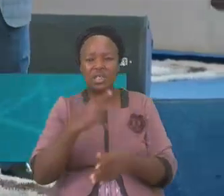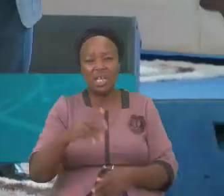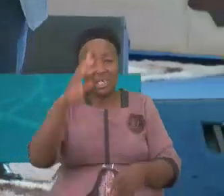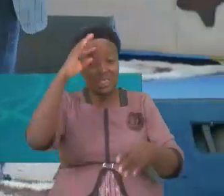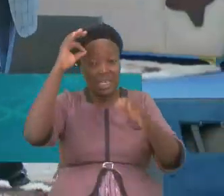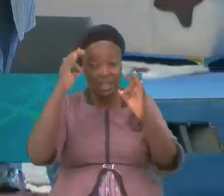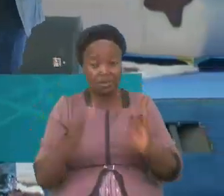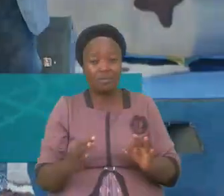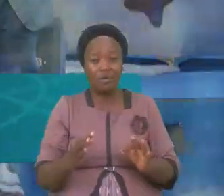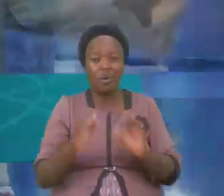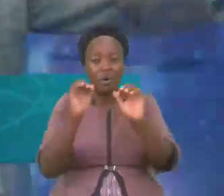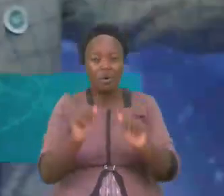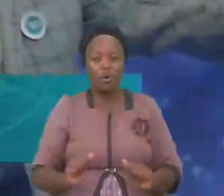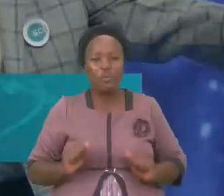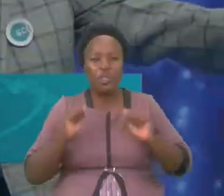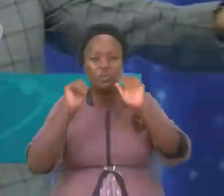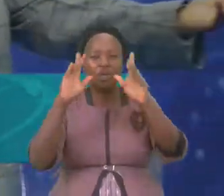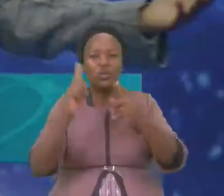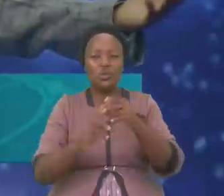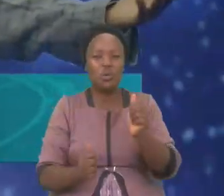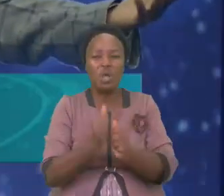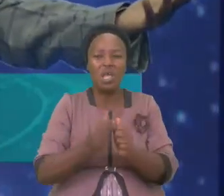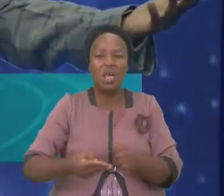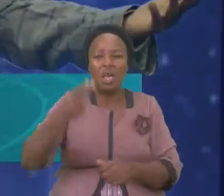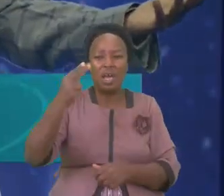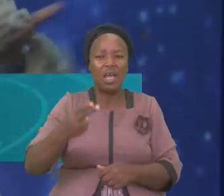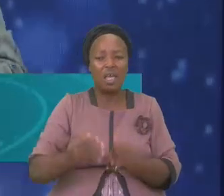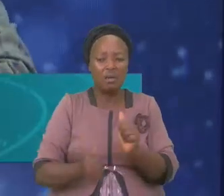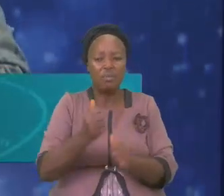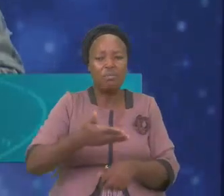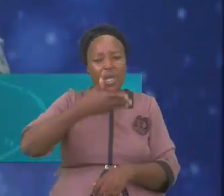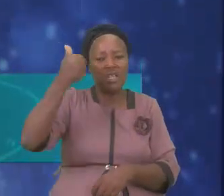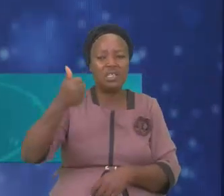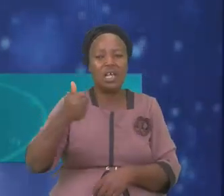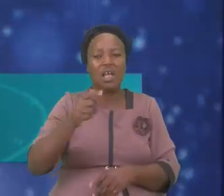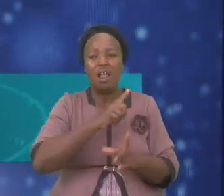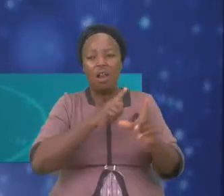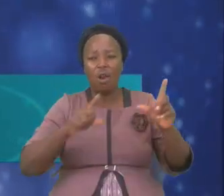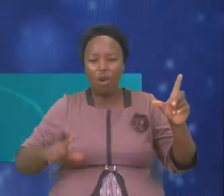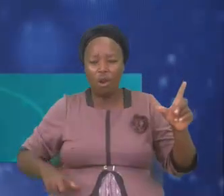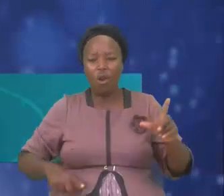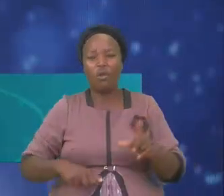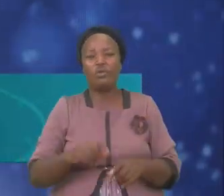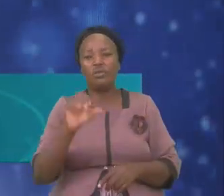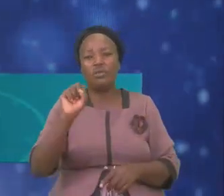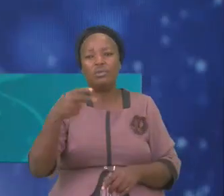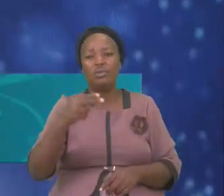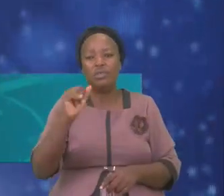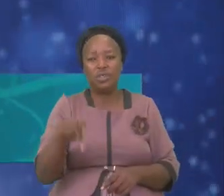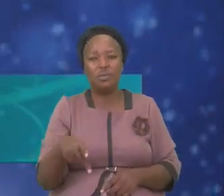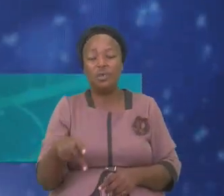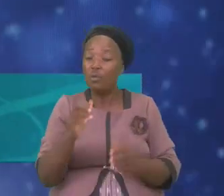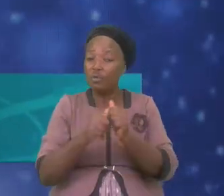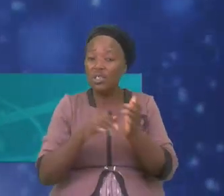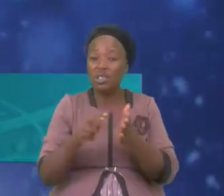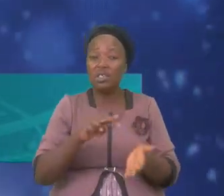better lordship. Here are two lords wanting your attention. And you cannot serve two